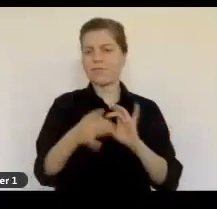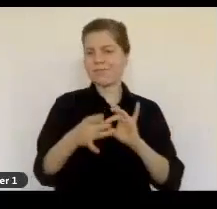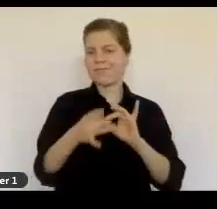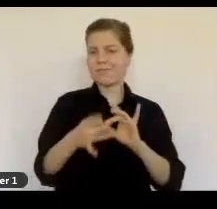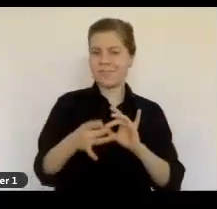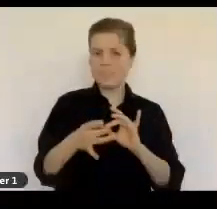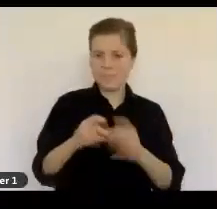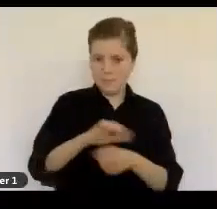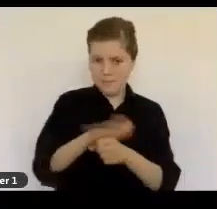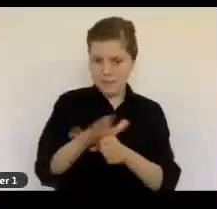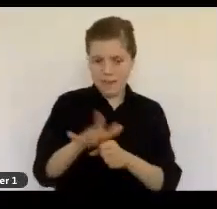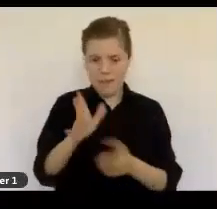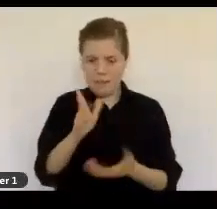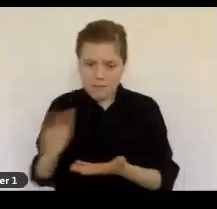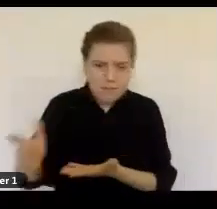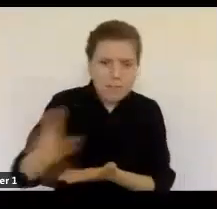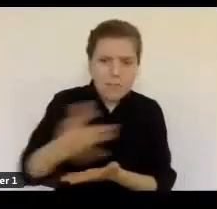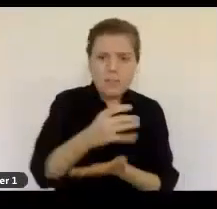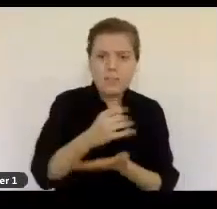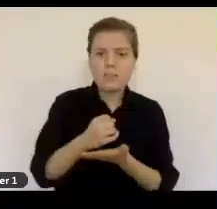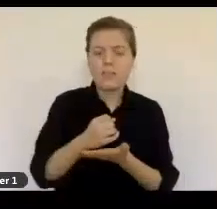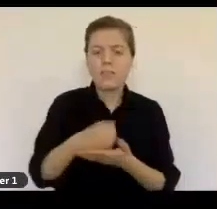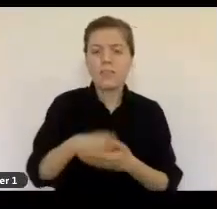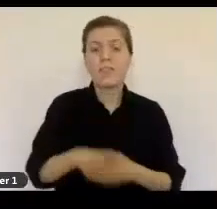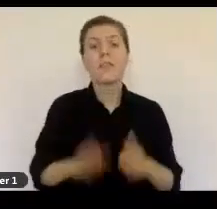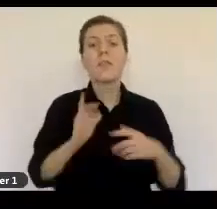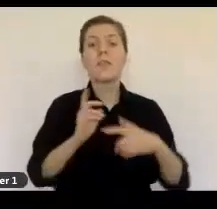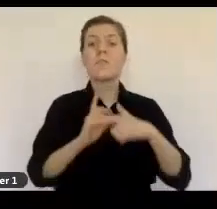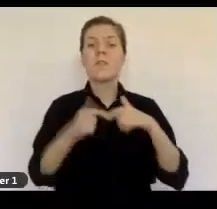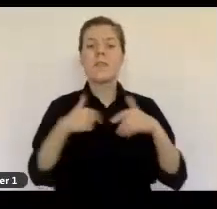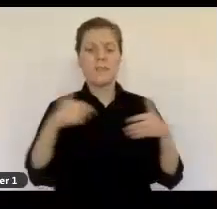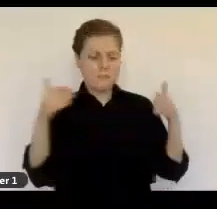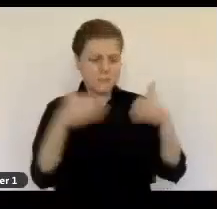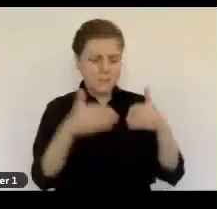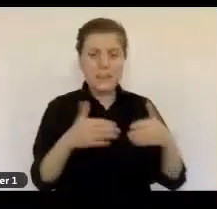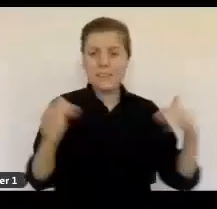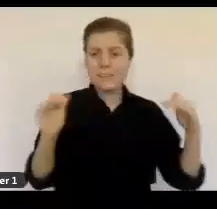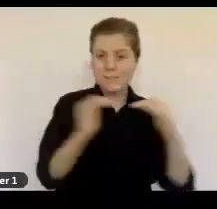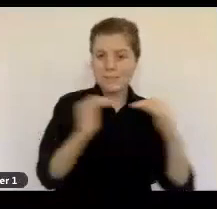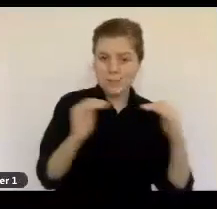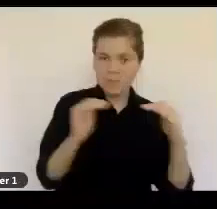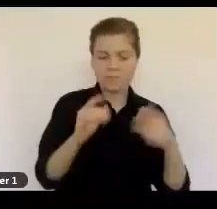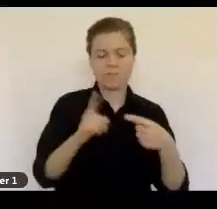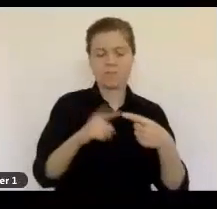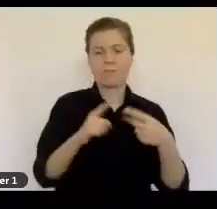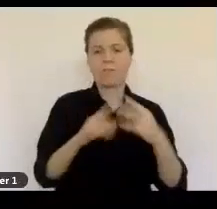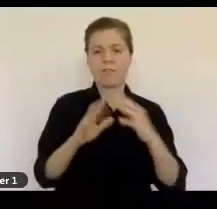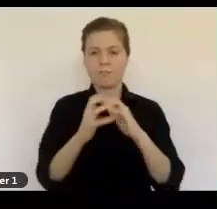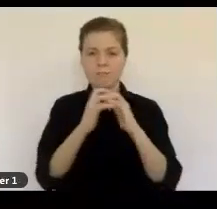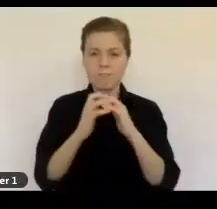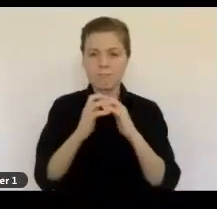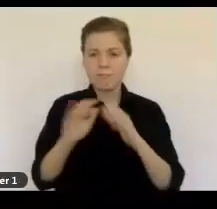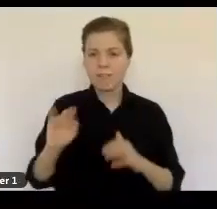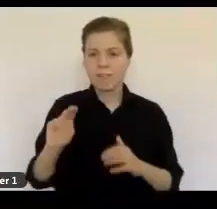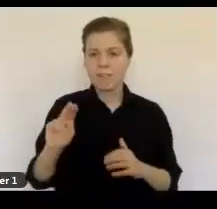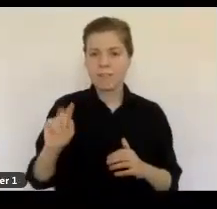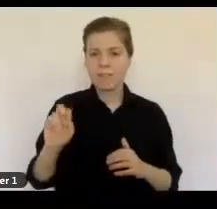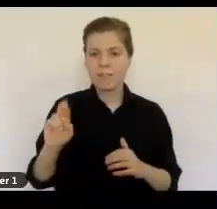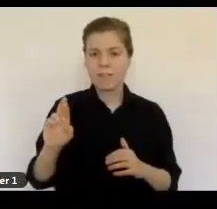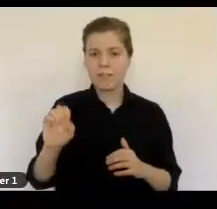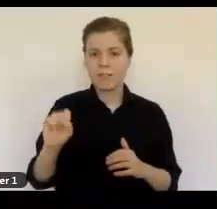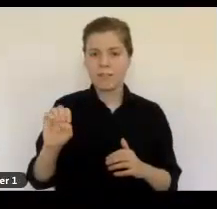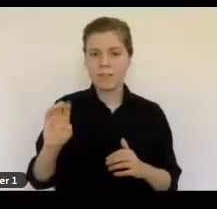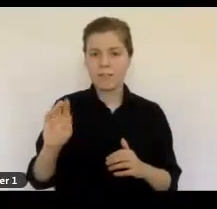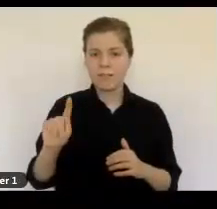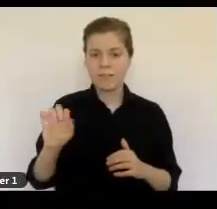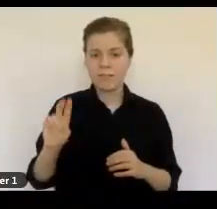has managed to pull together some resources on the issues related to this pandemic. And along the way, I've been trying to pay attention to equity, to